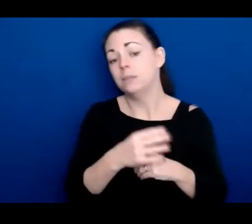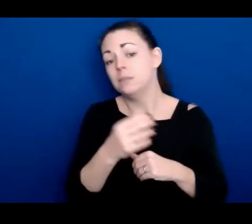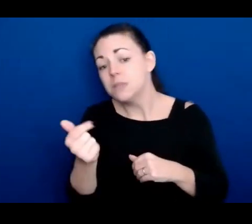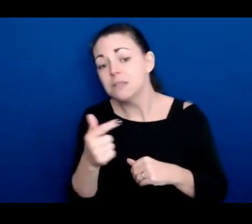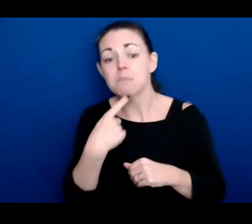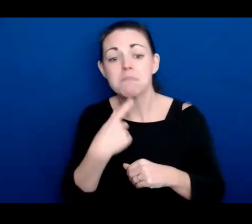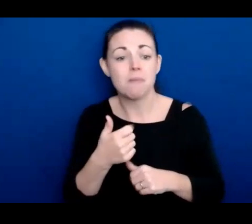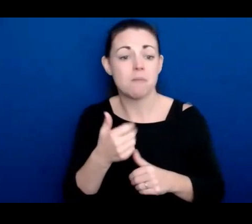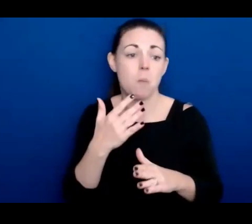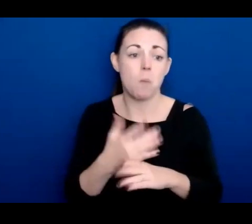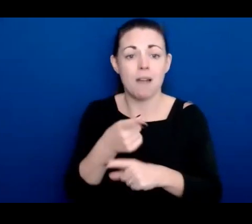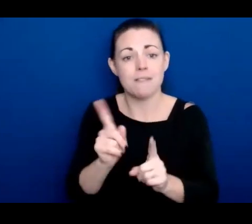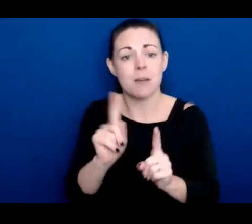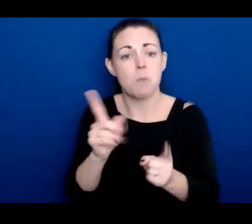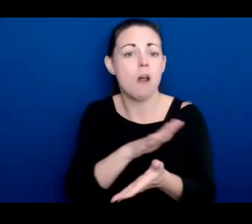work.